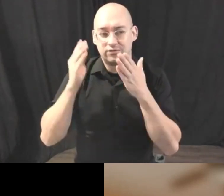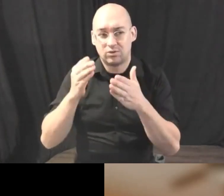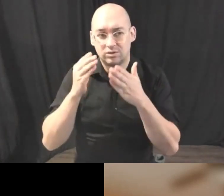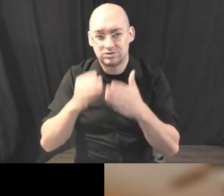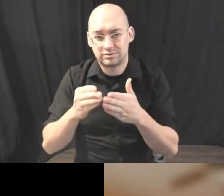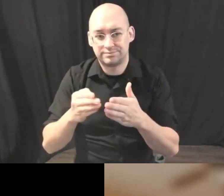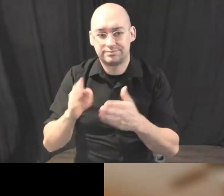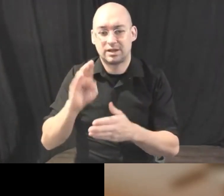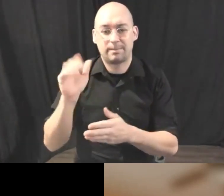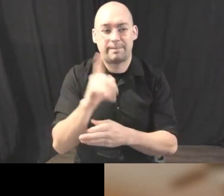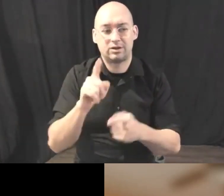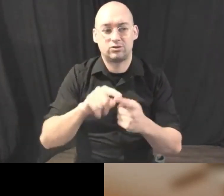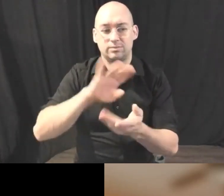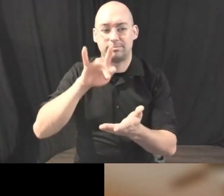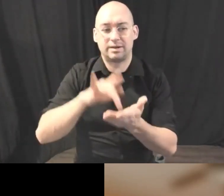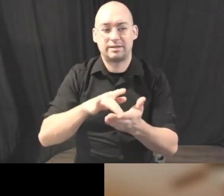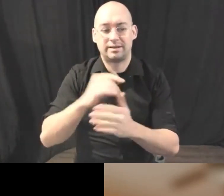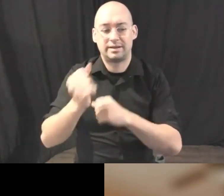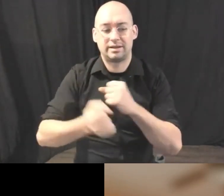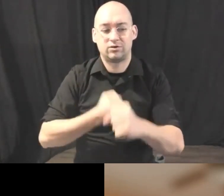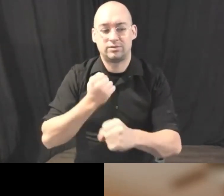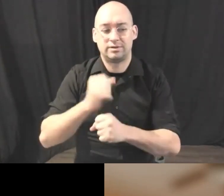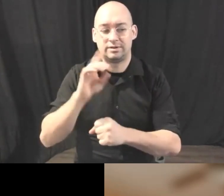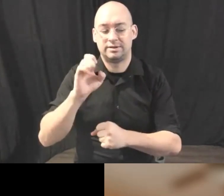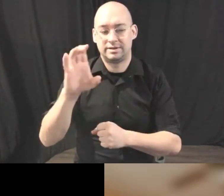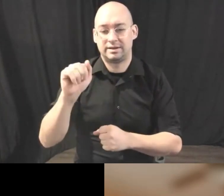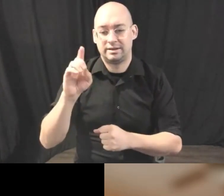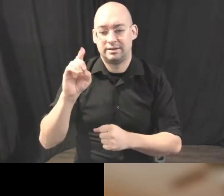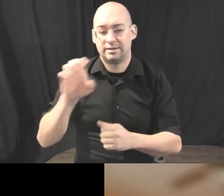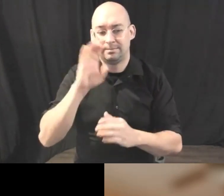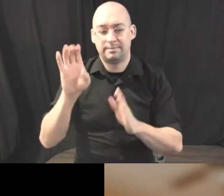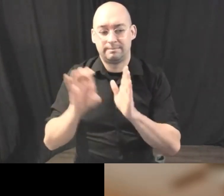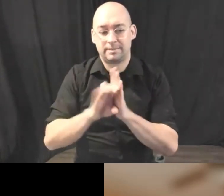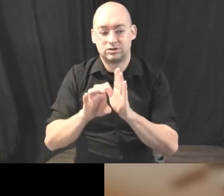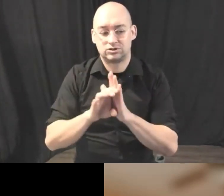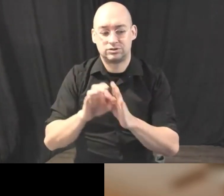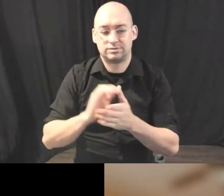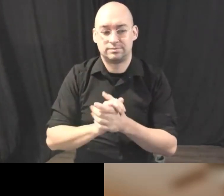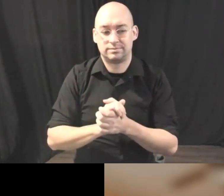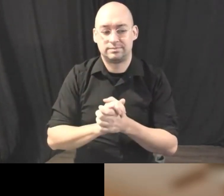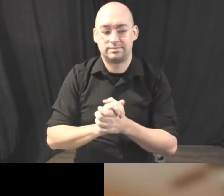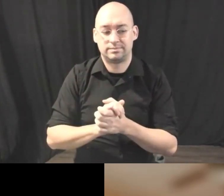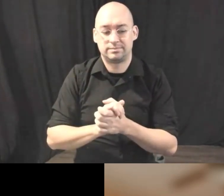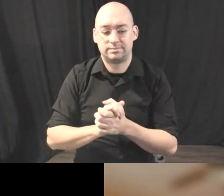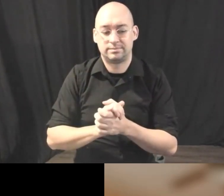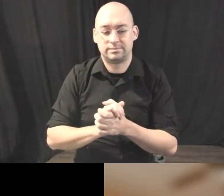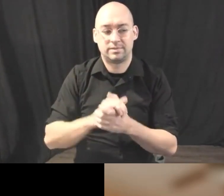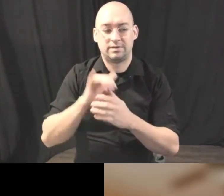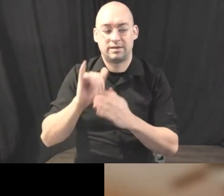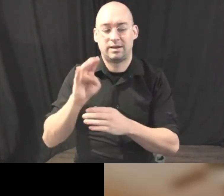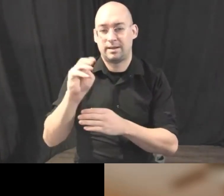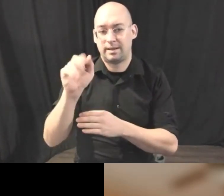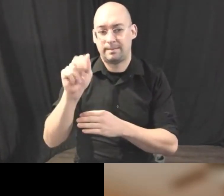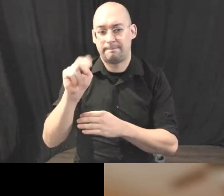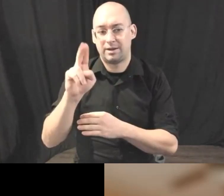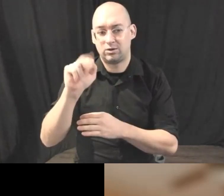kind of mid-decade, picture in a manageable way, but a useful way. How can we